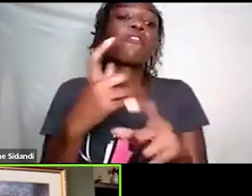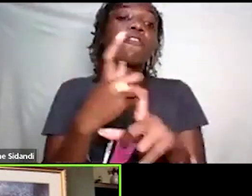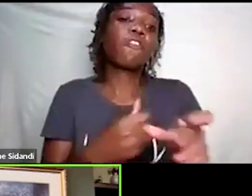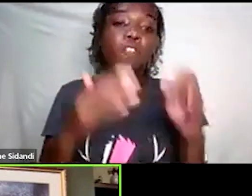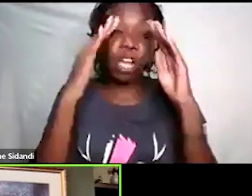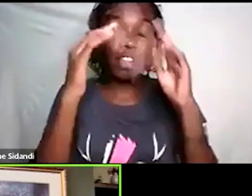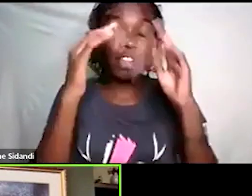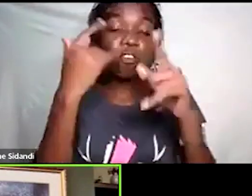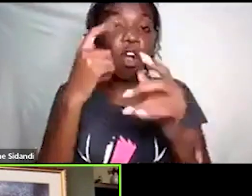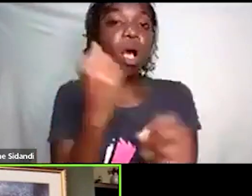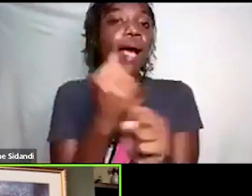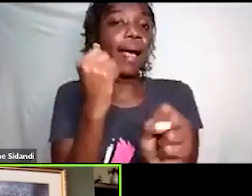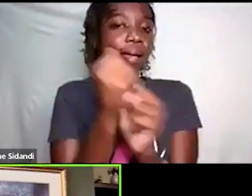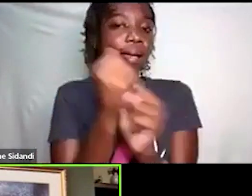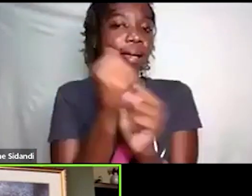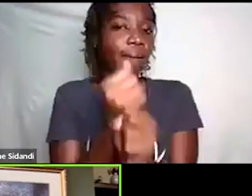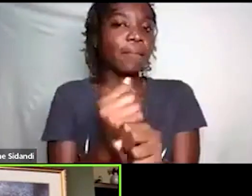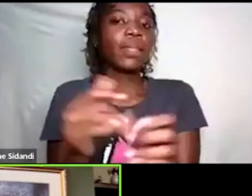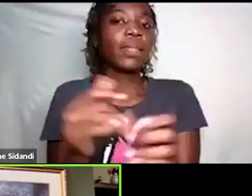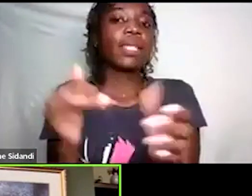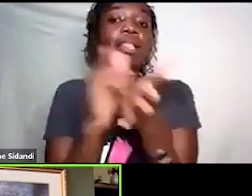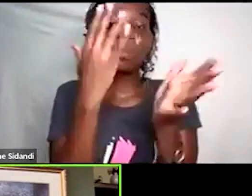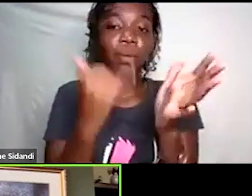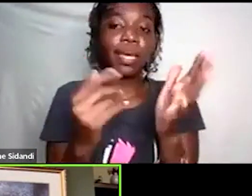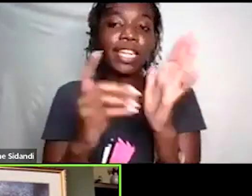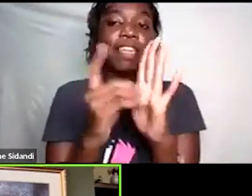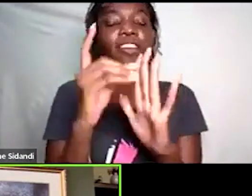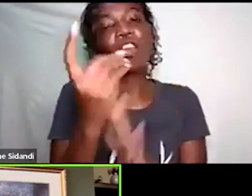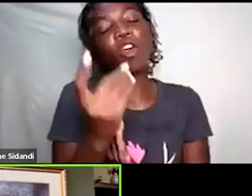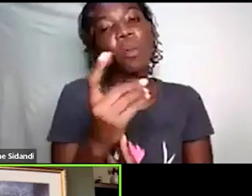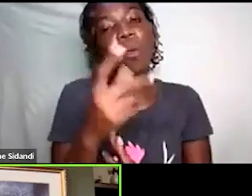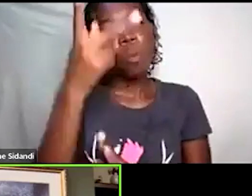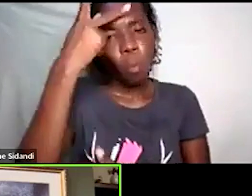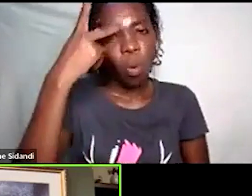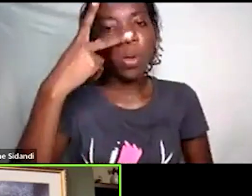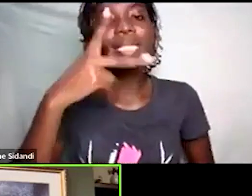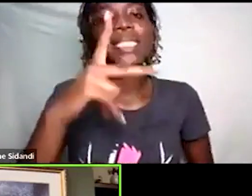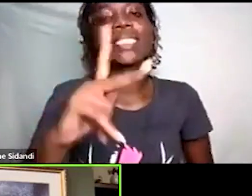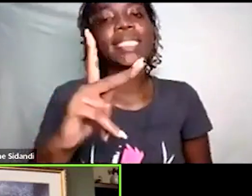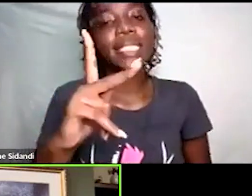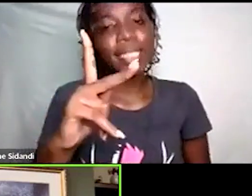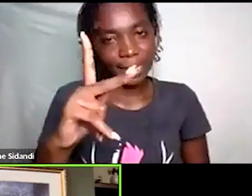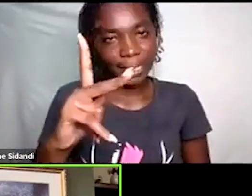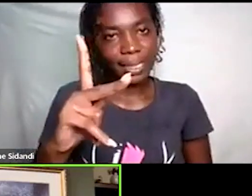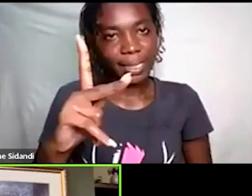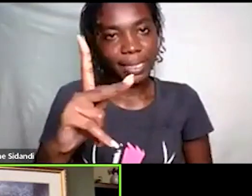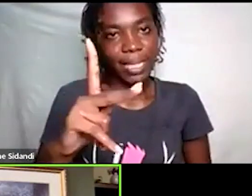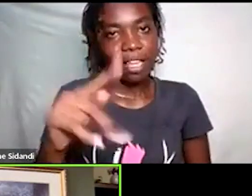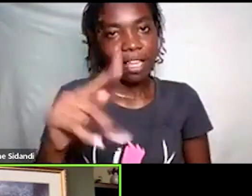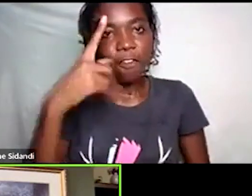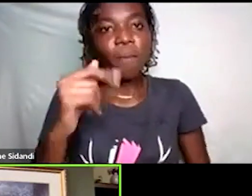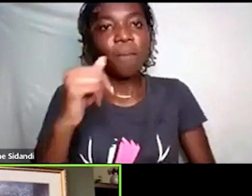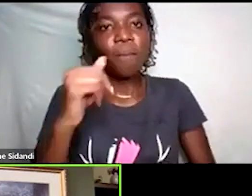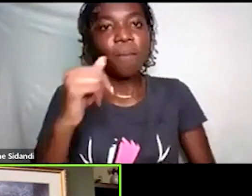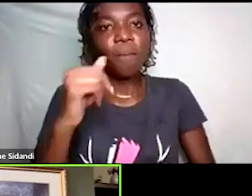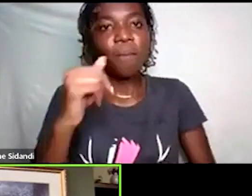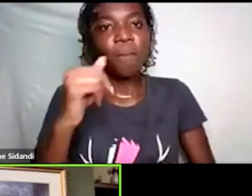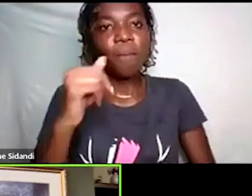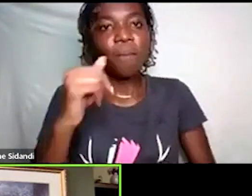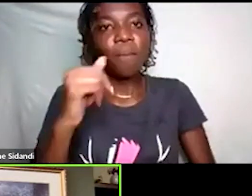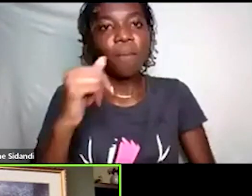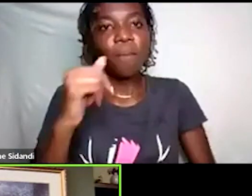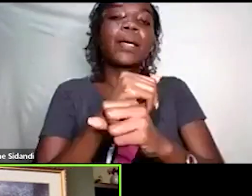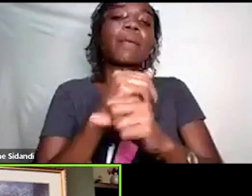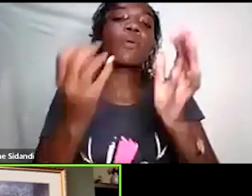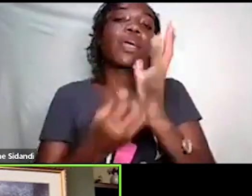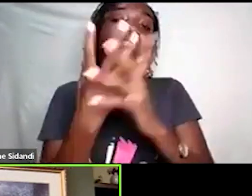And that's why they have developed policies to protect their productivity, not to protect the workers, to